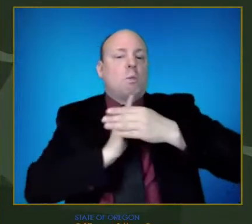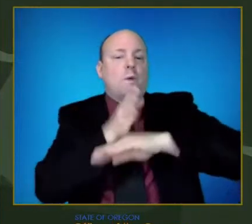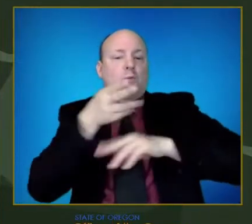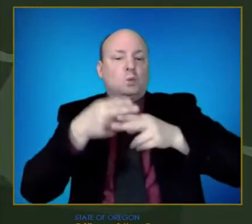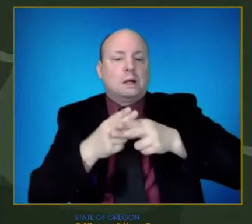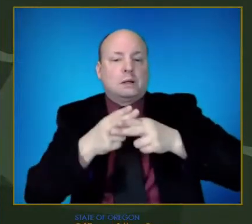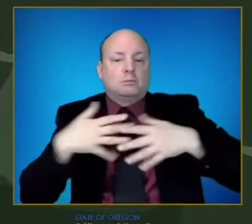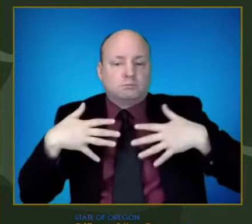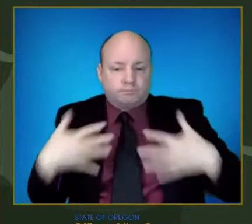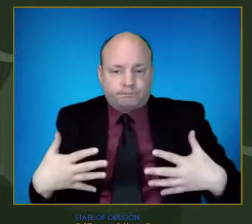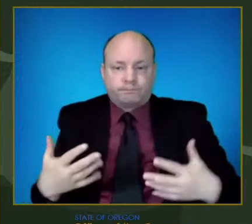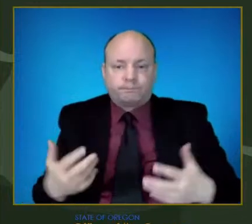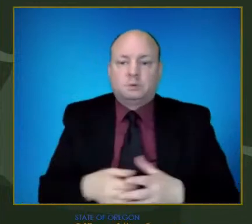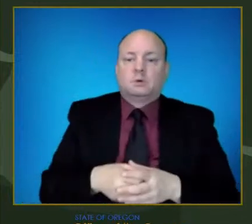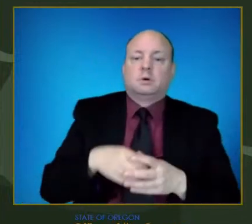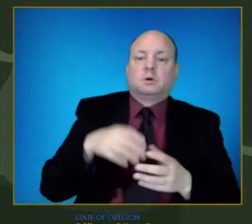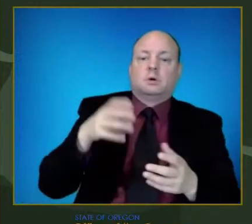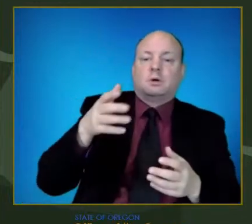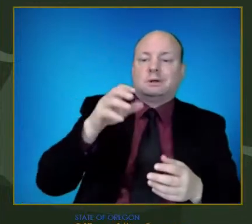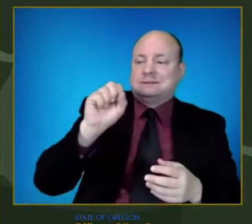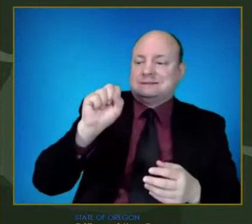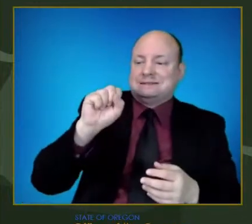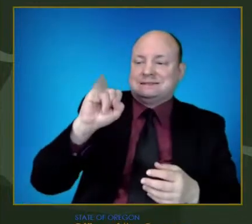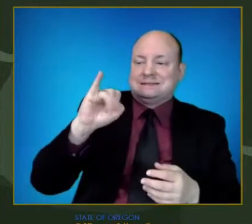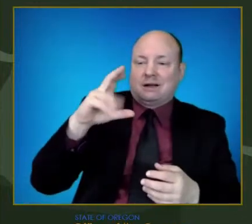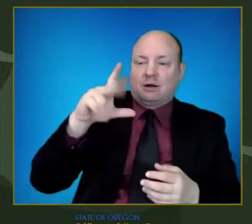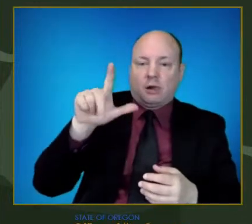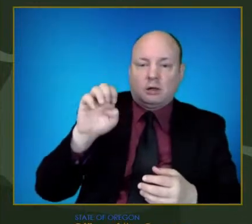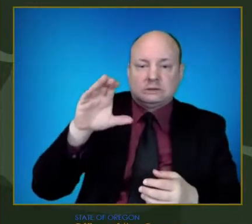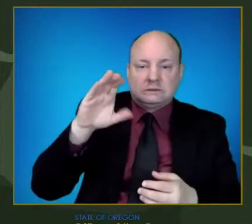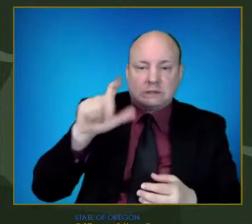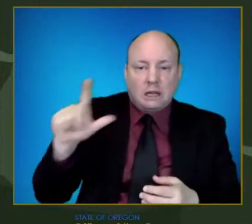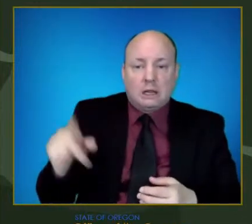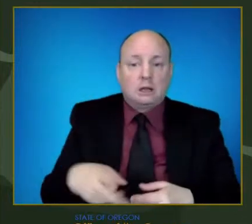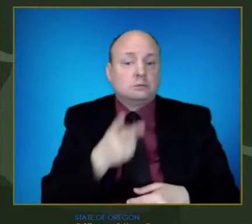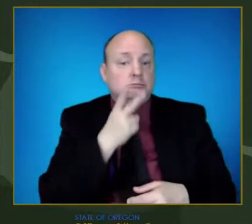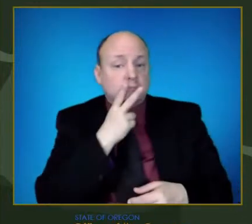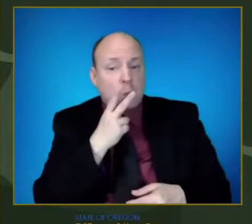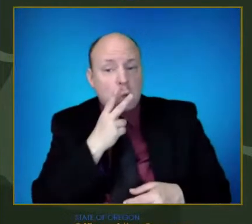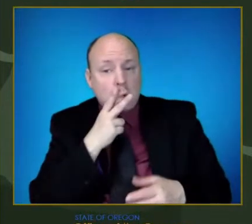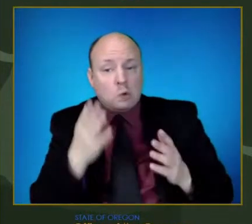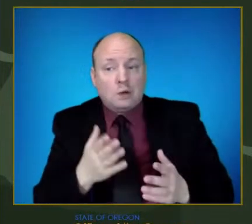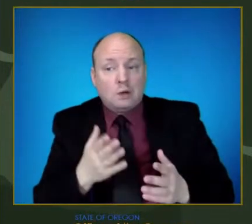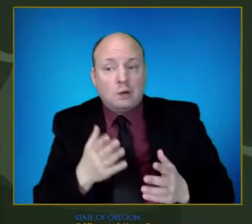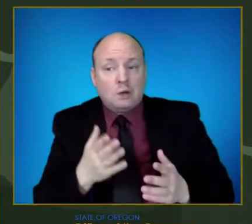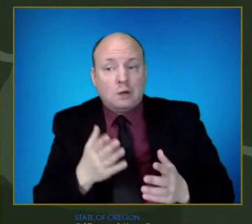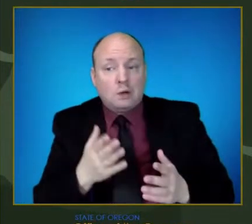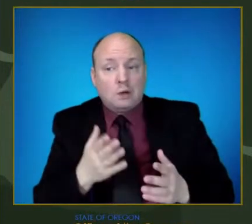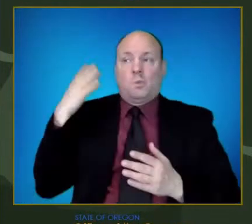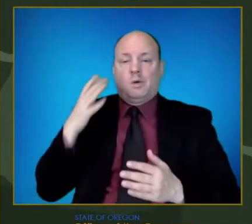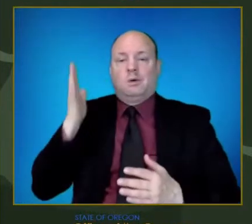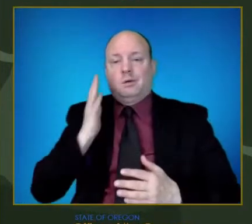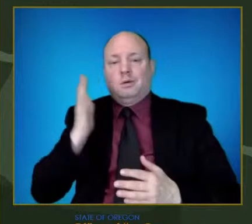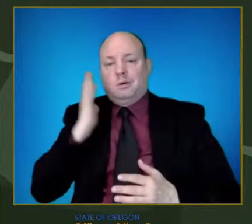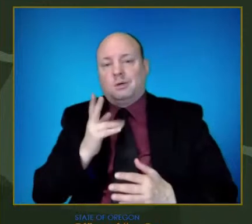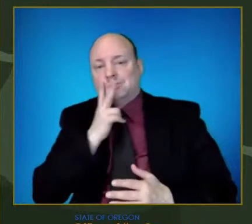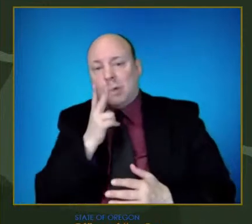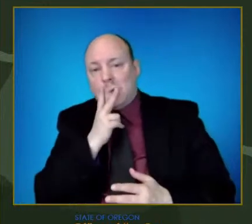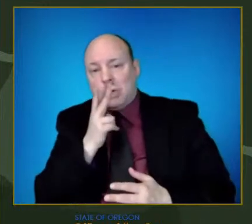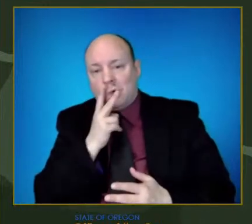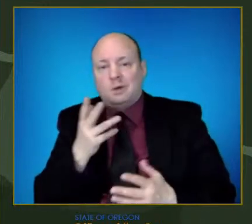thalassemia, smoking, current or former, solid organ or blood stem cell transplant, stroke or